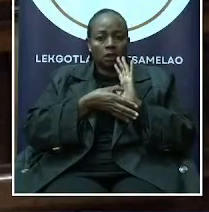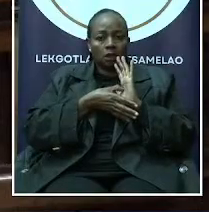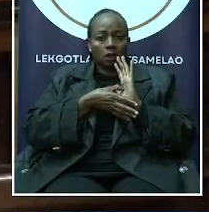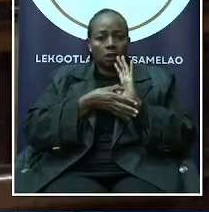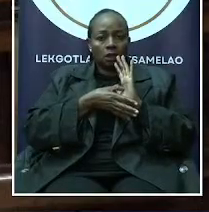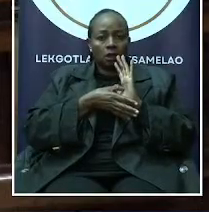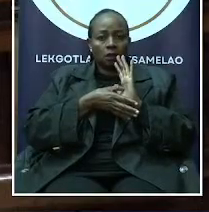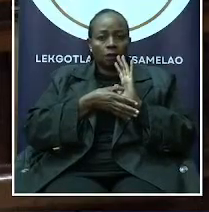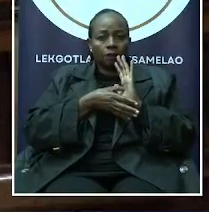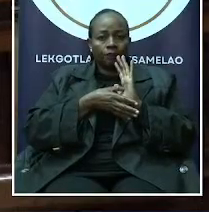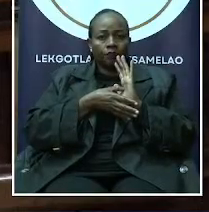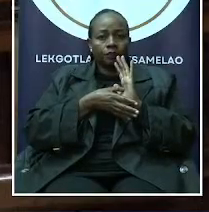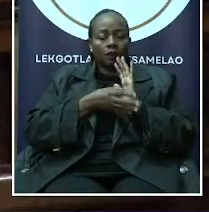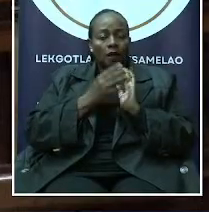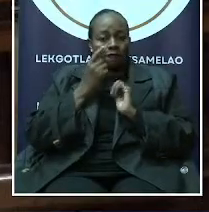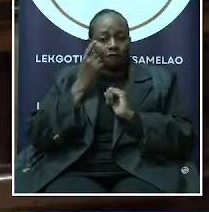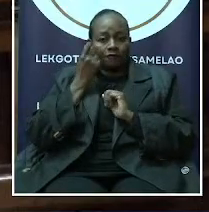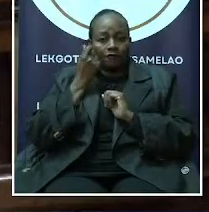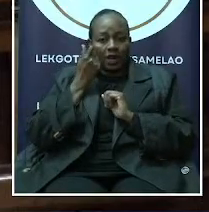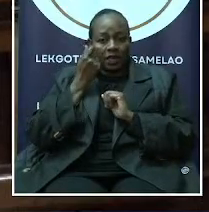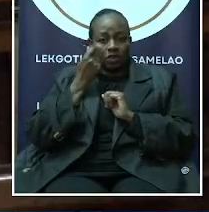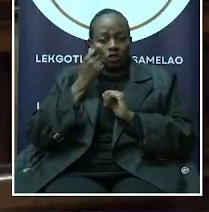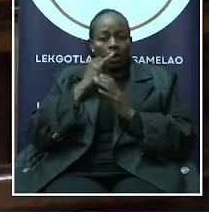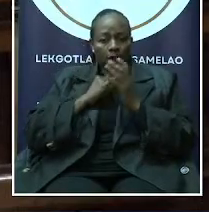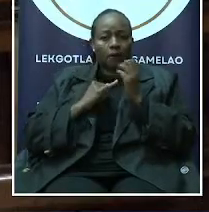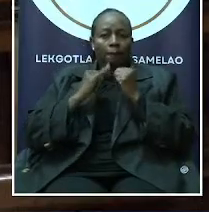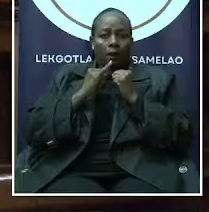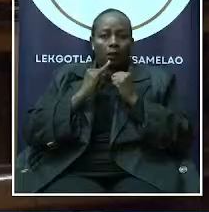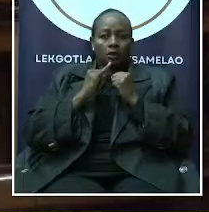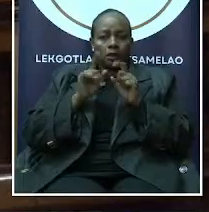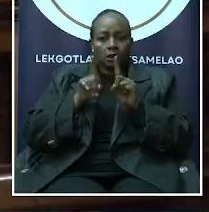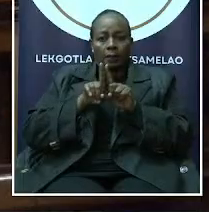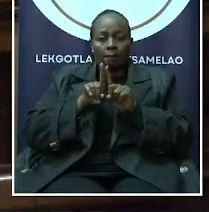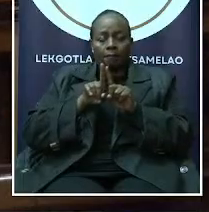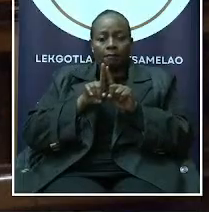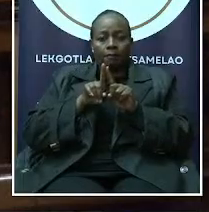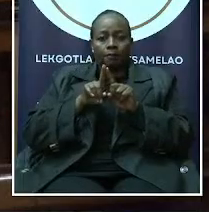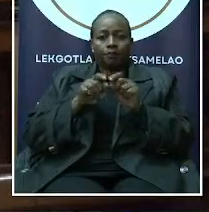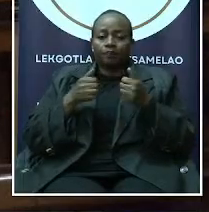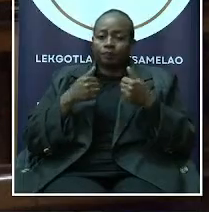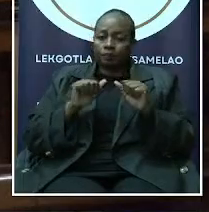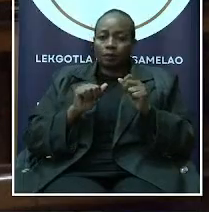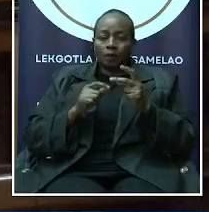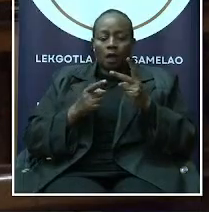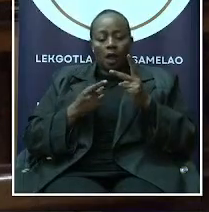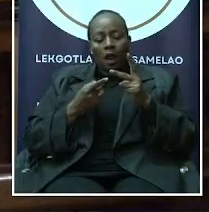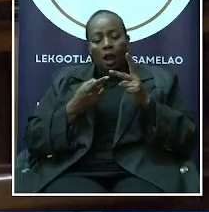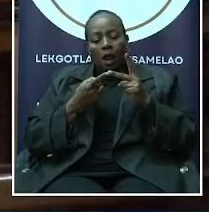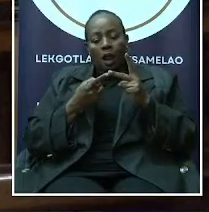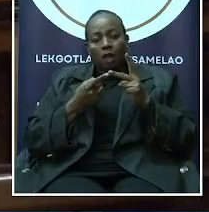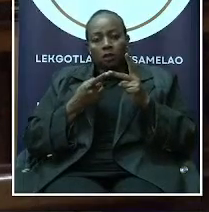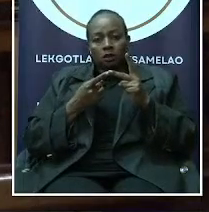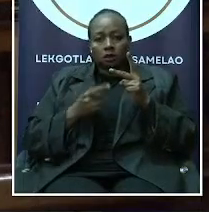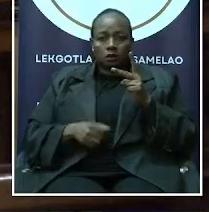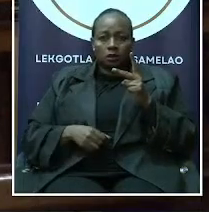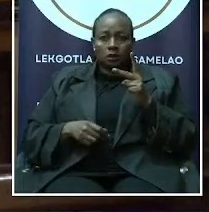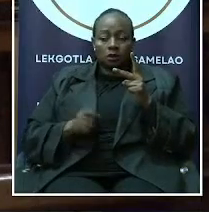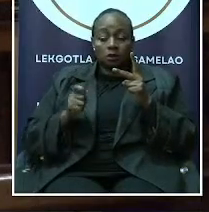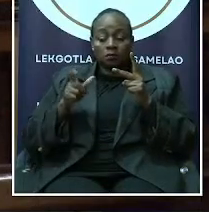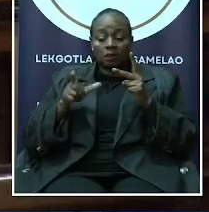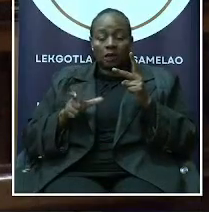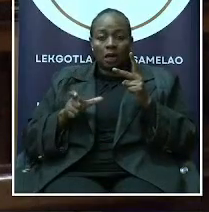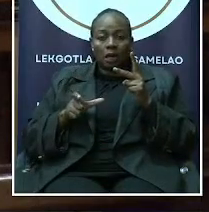unopposed and financial independence. I'm going to the last one speaker, which